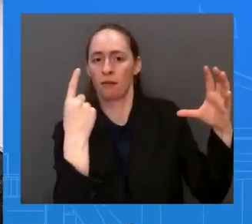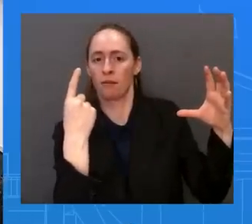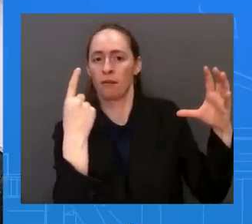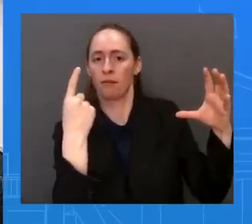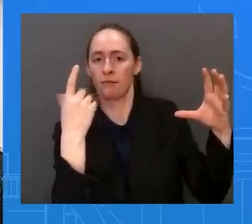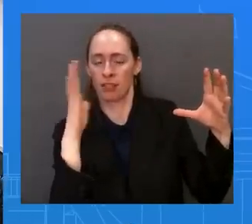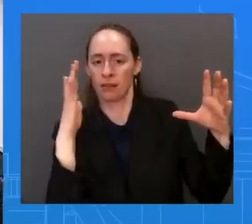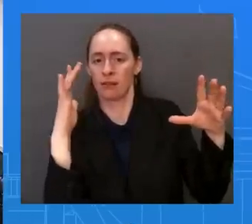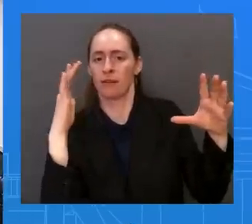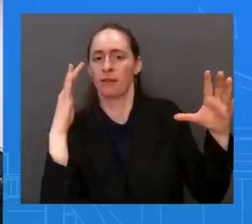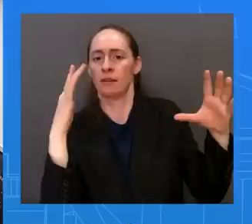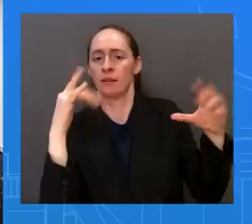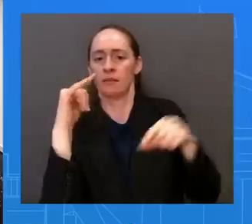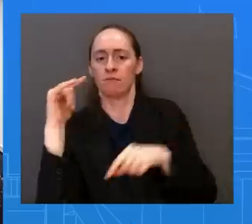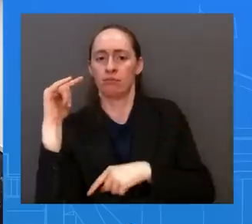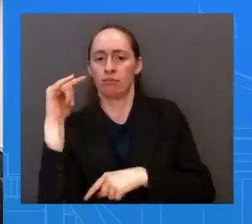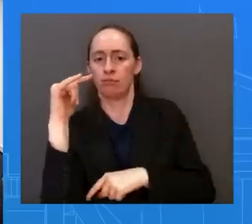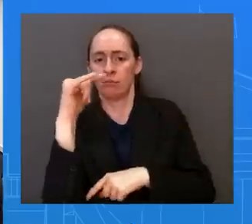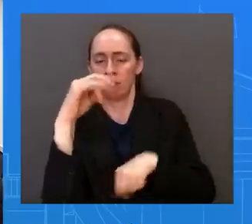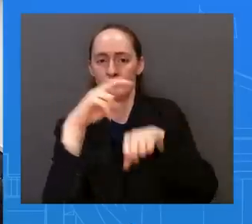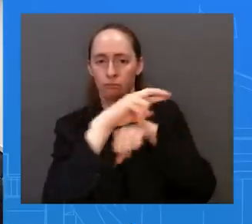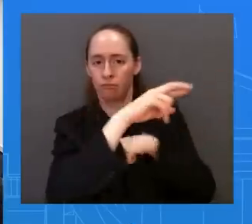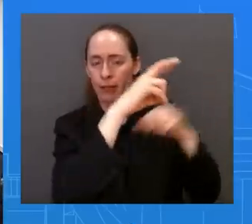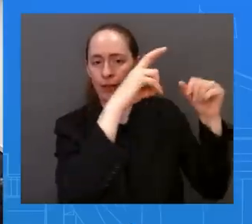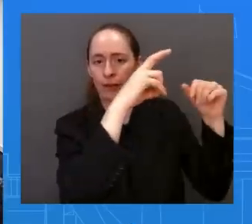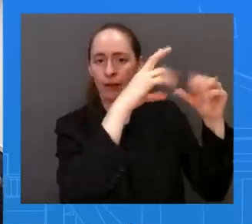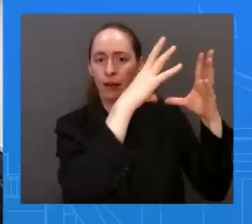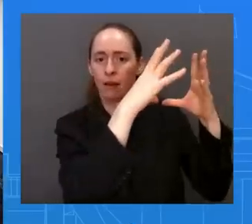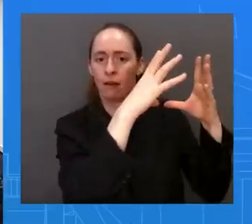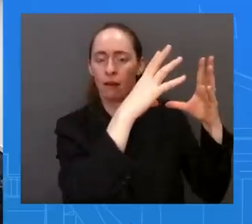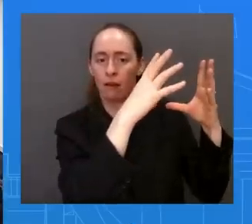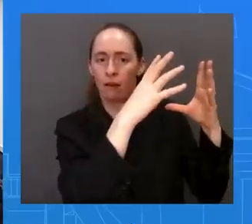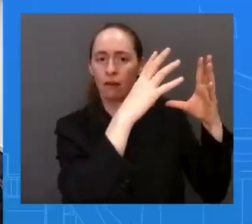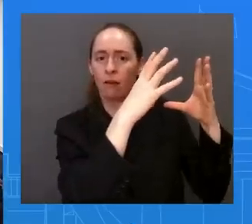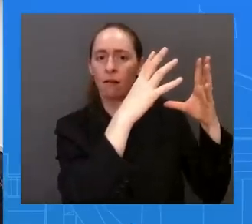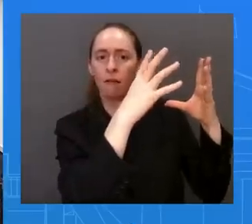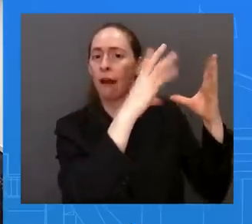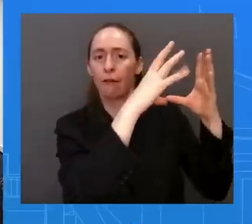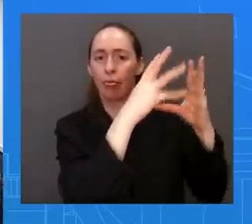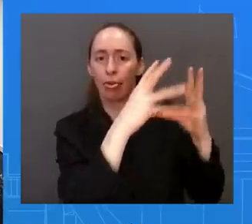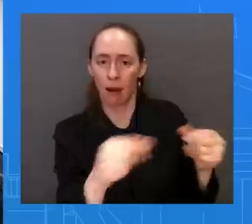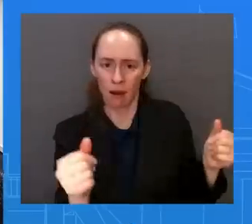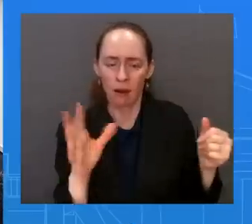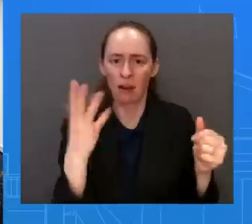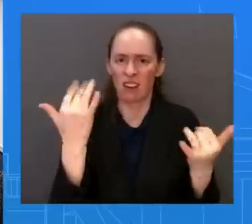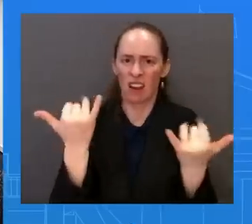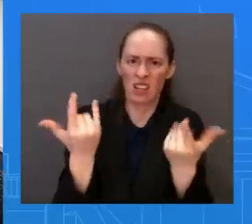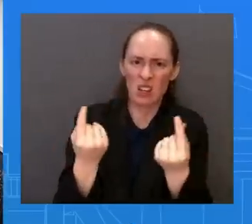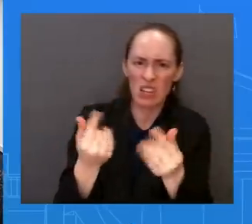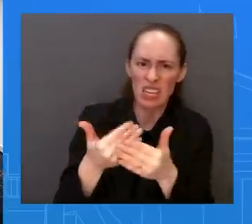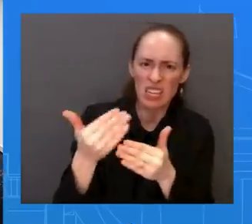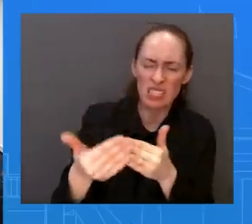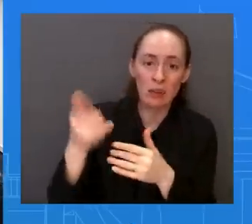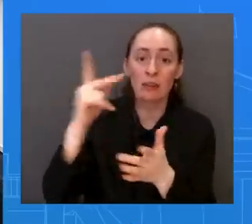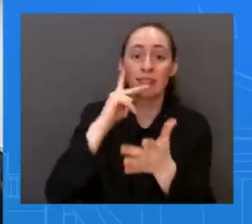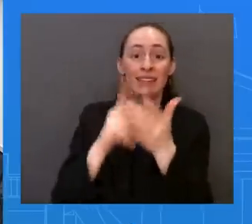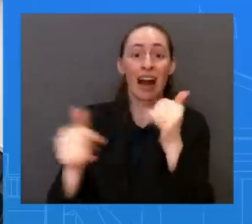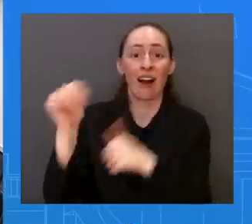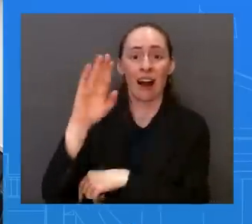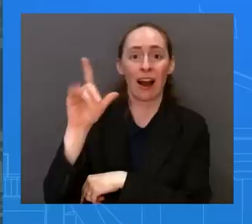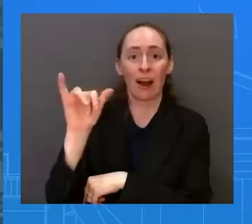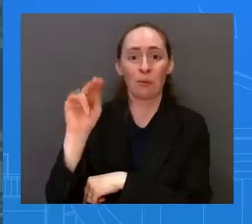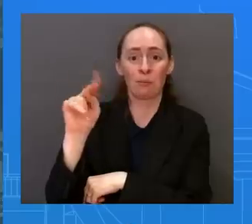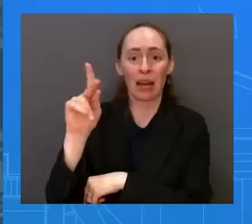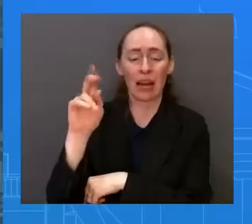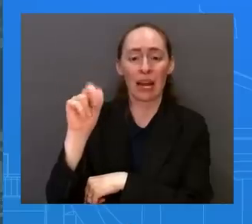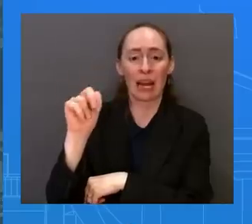steps in this relationship, given the cancellation of Secretary Blinken's visit, and obviously it would seem to be a pretty brazen act over the course of the last week? So look, our approach